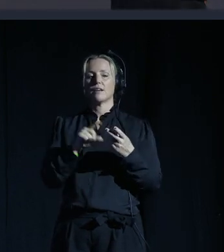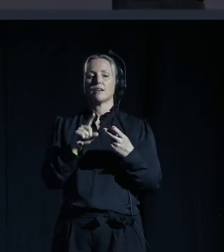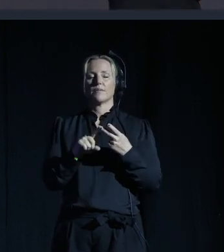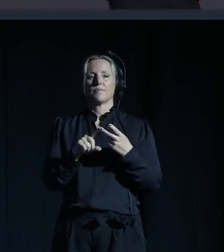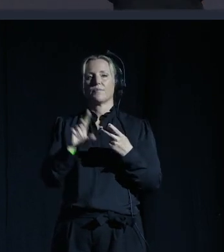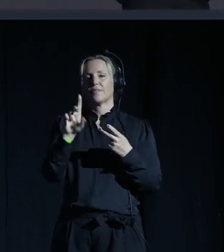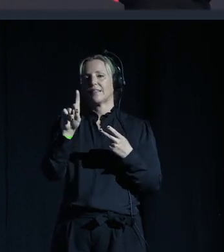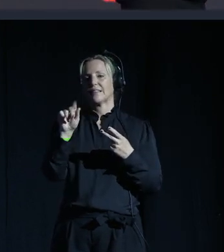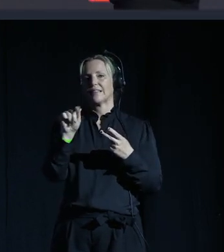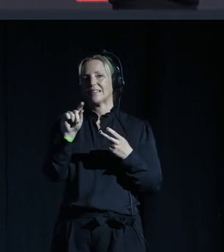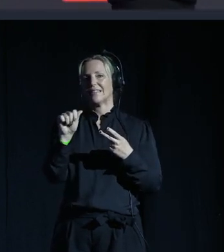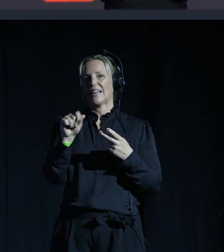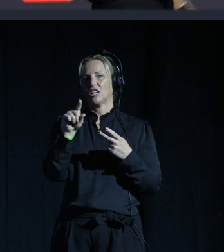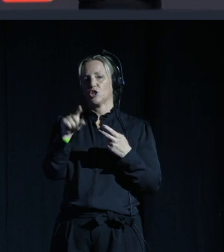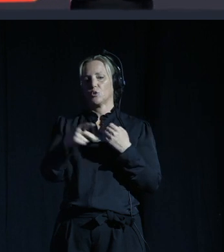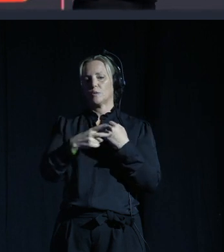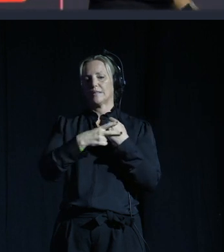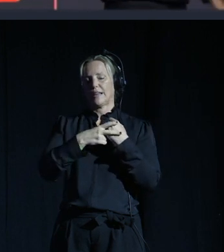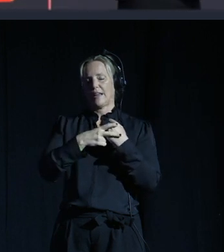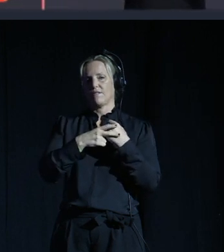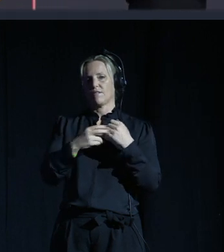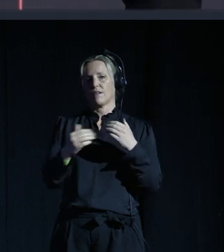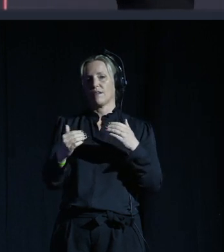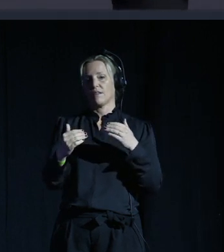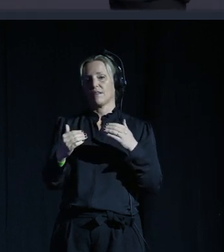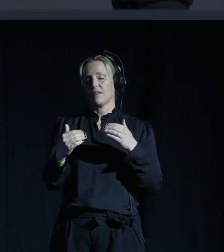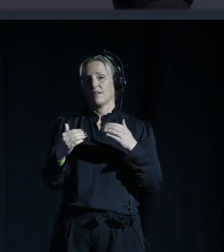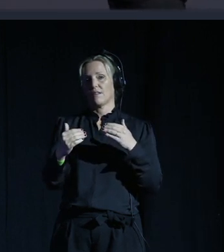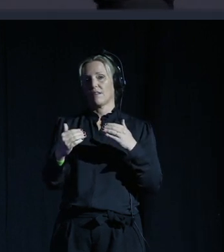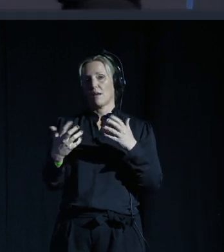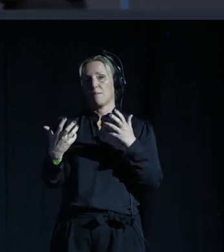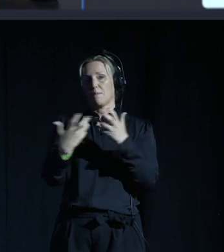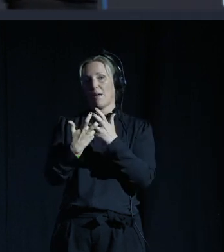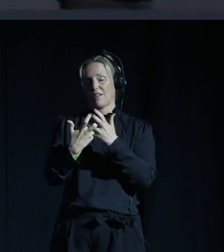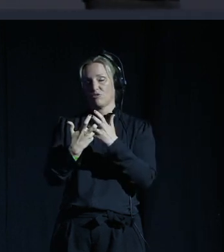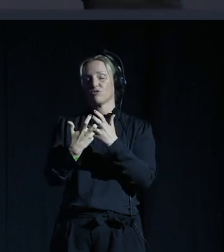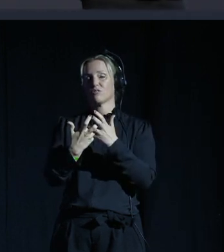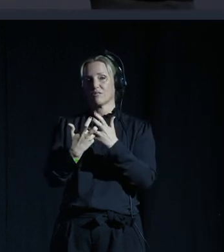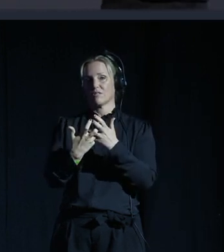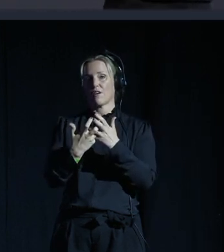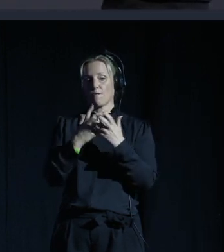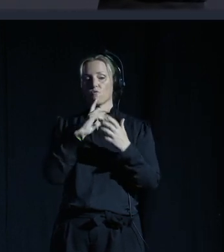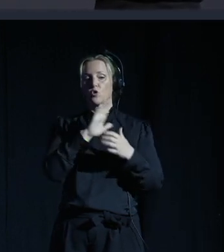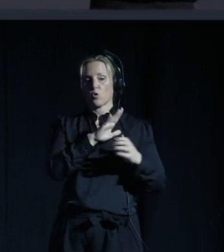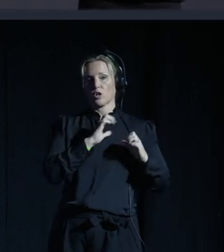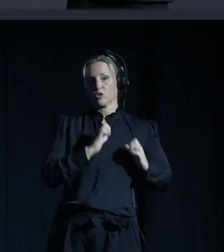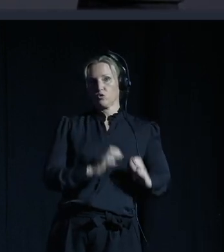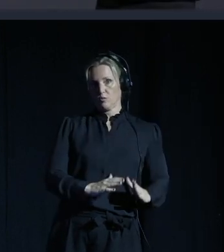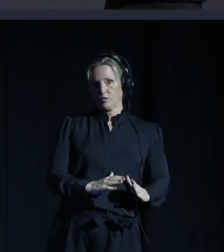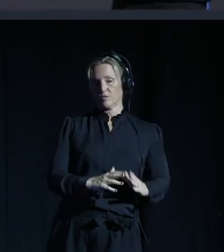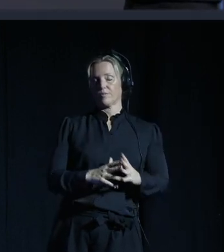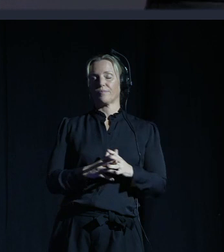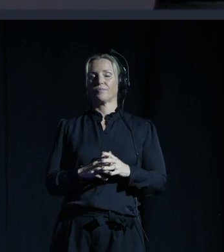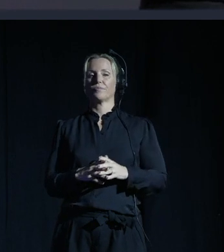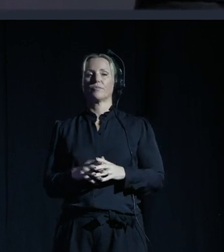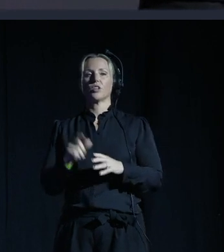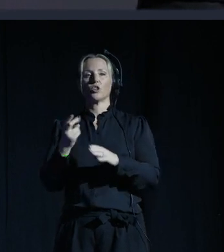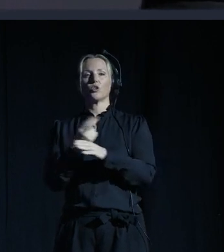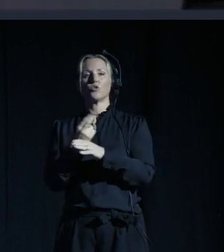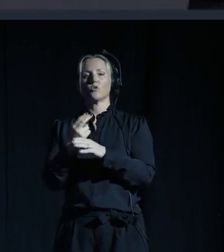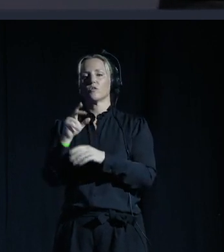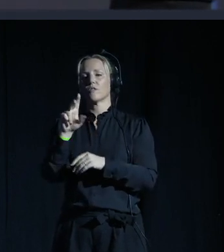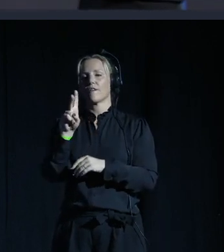data that you say you're putting out there matches, and the results actually match for your downstream consumers. It's really important. You can use